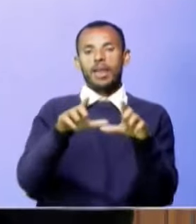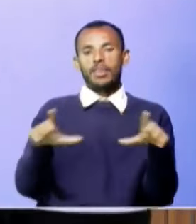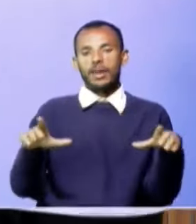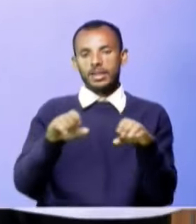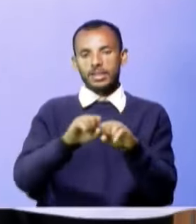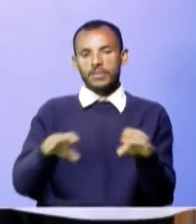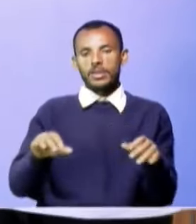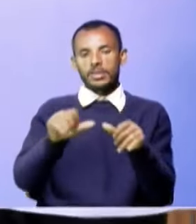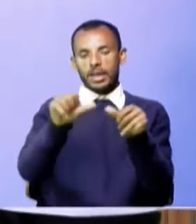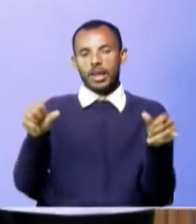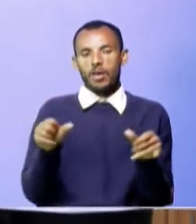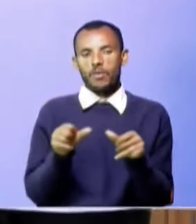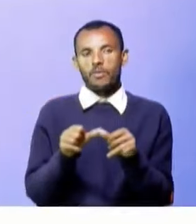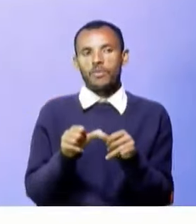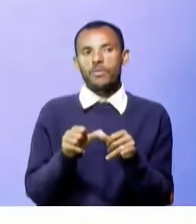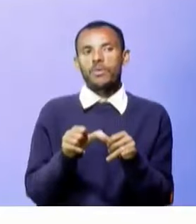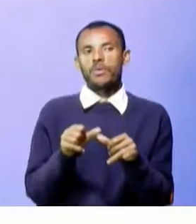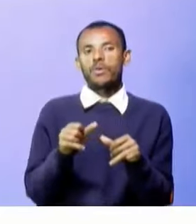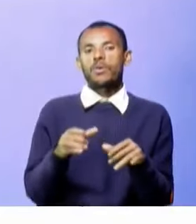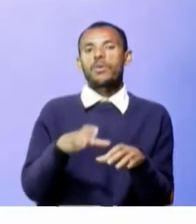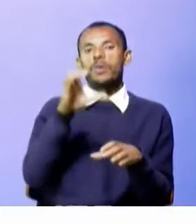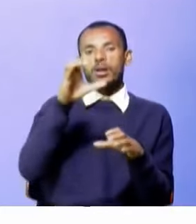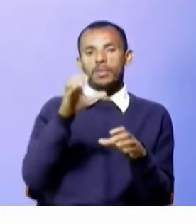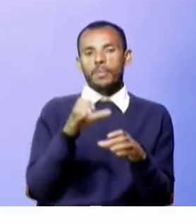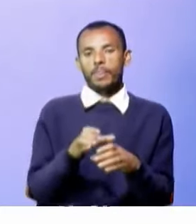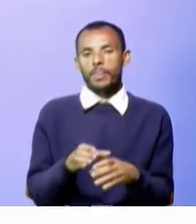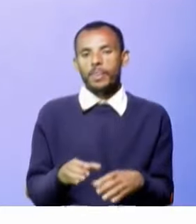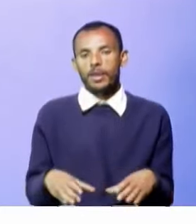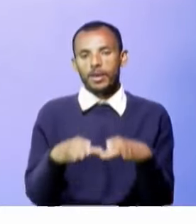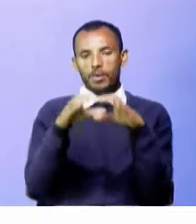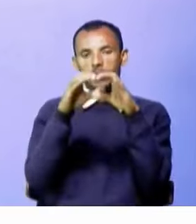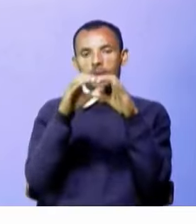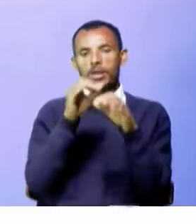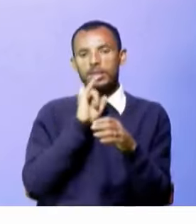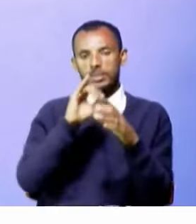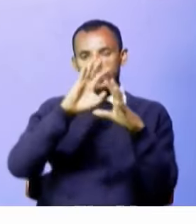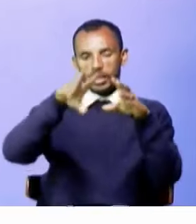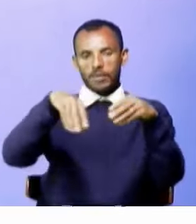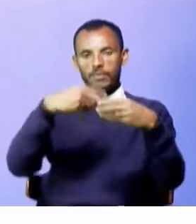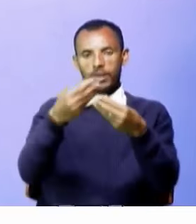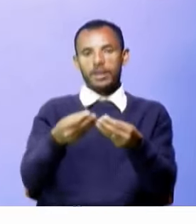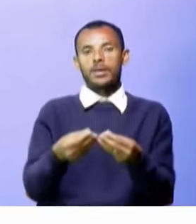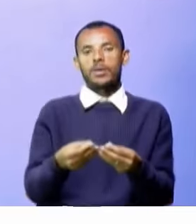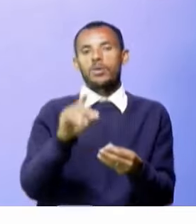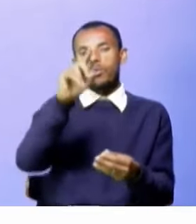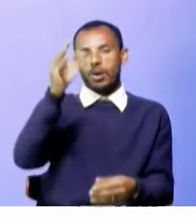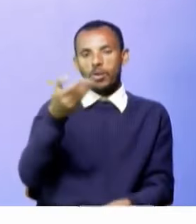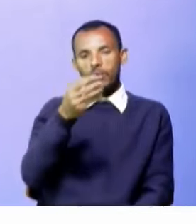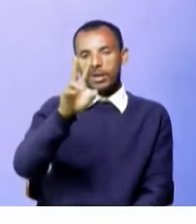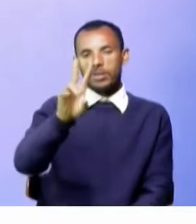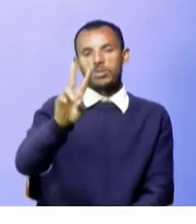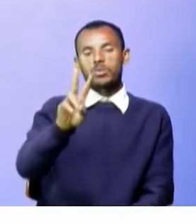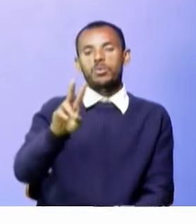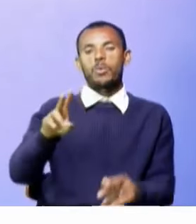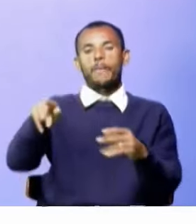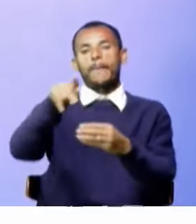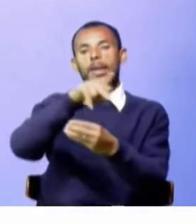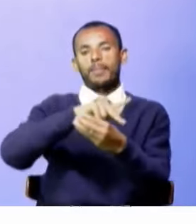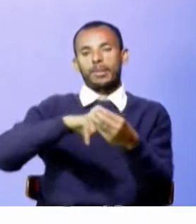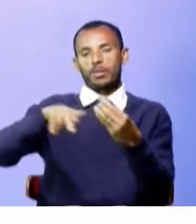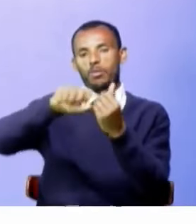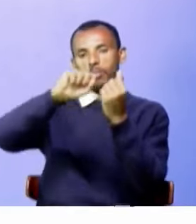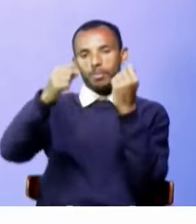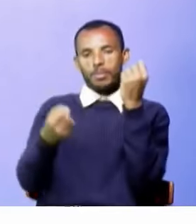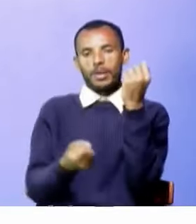surface area of a cone, the lateral surface area of a cone is given by half of the perimeter of the